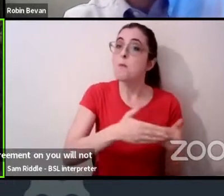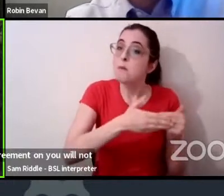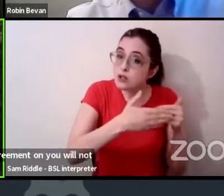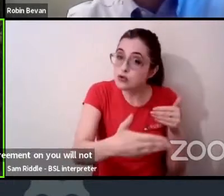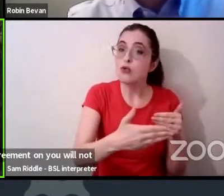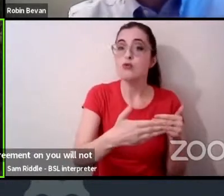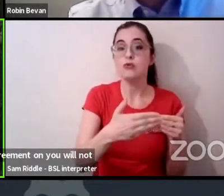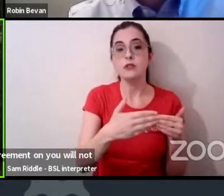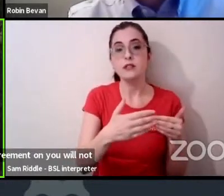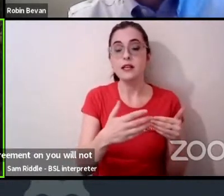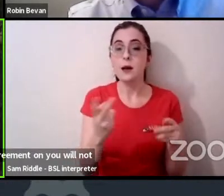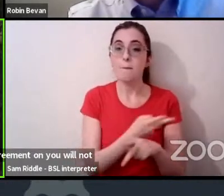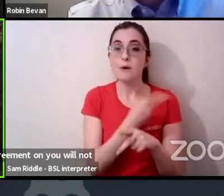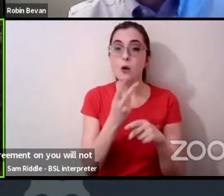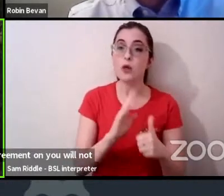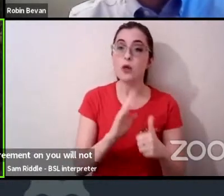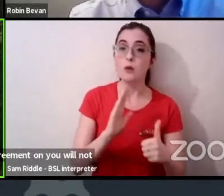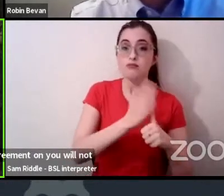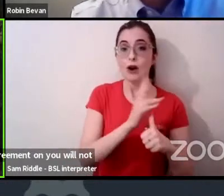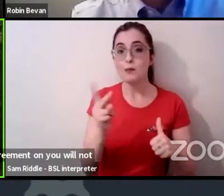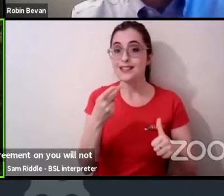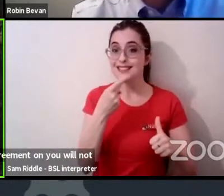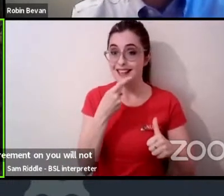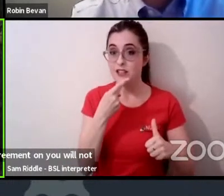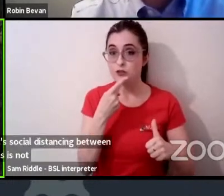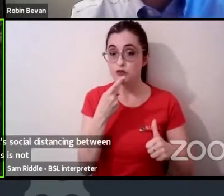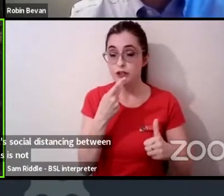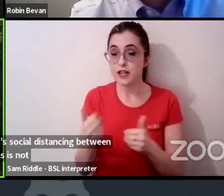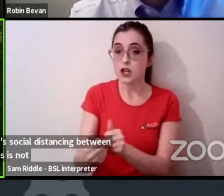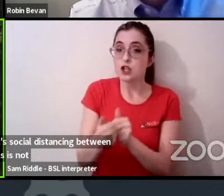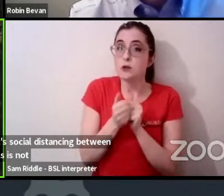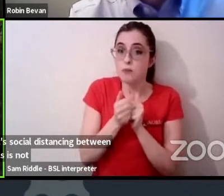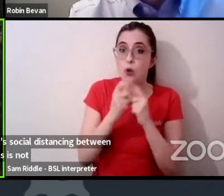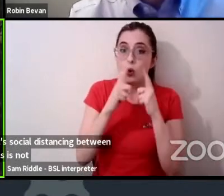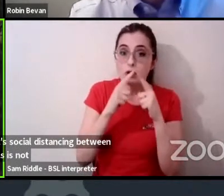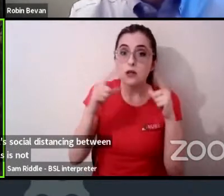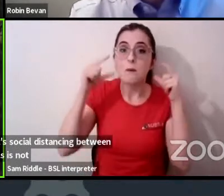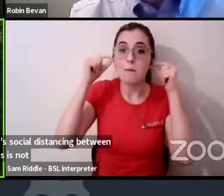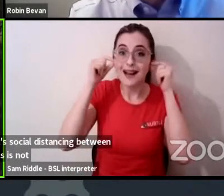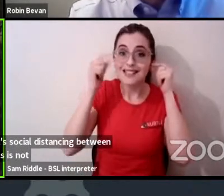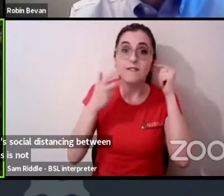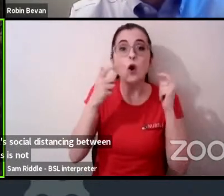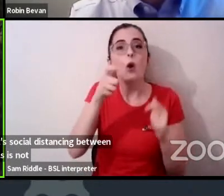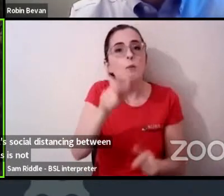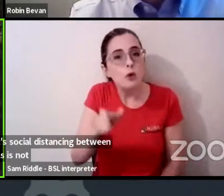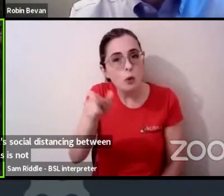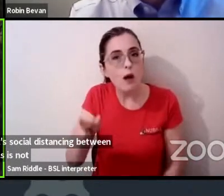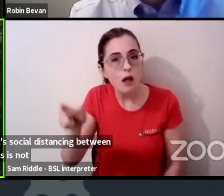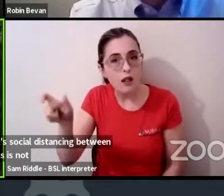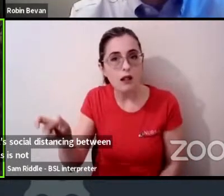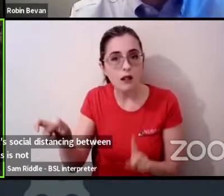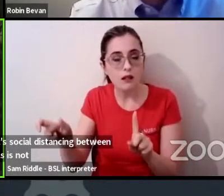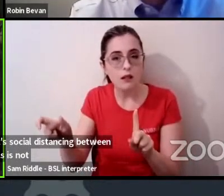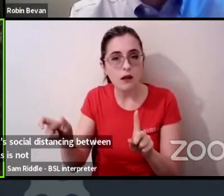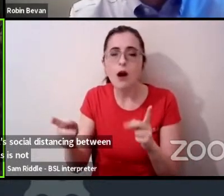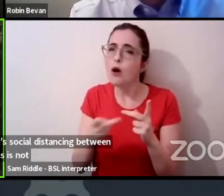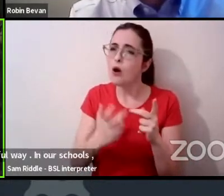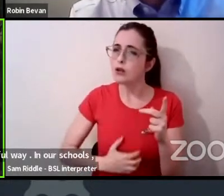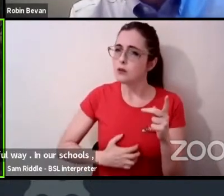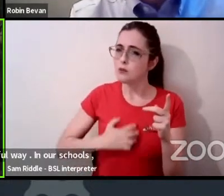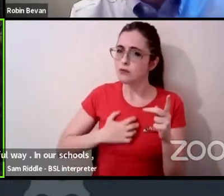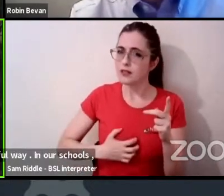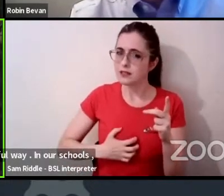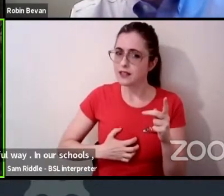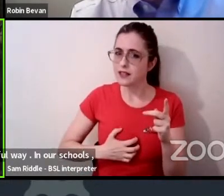respondents in both primary and secondary schools supported mask wearing for pupils. And it was a bit surprising to us, a